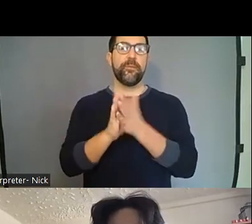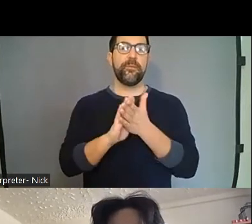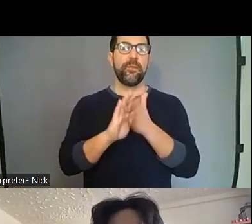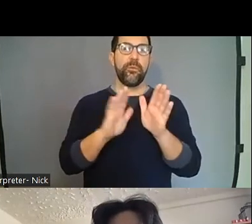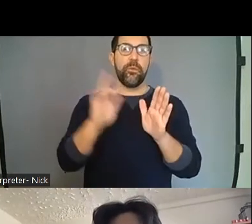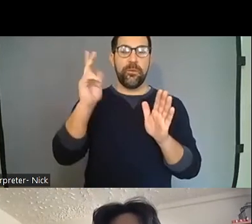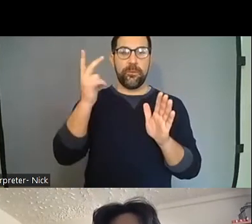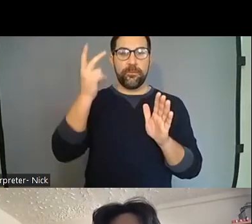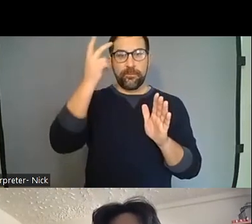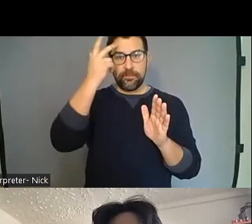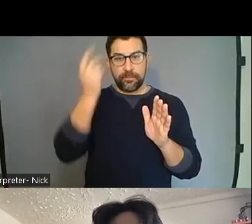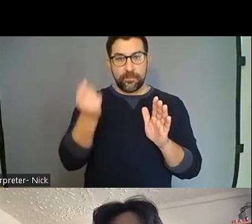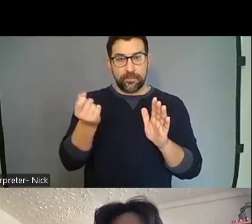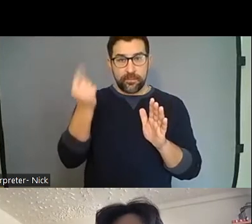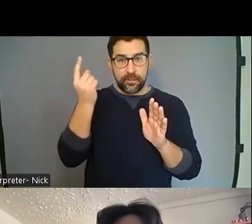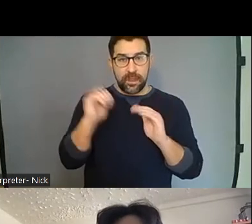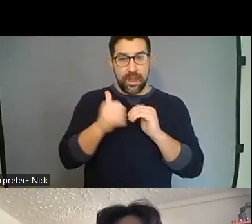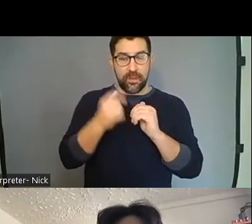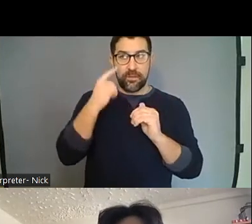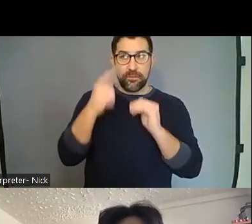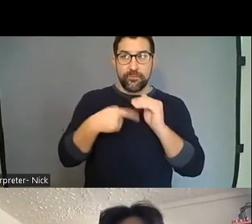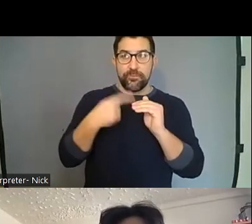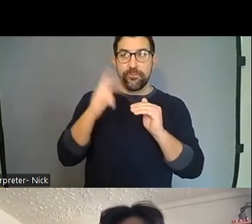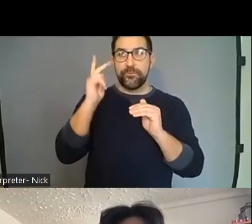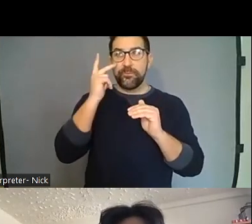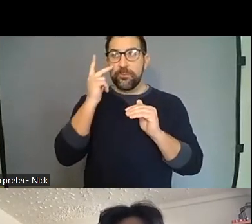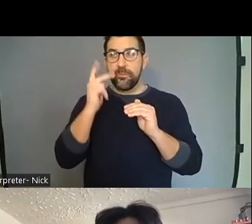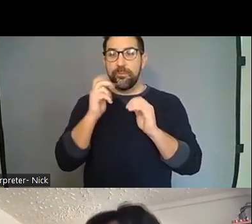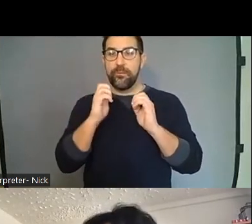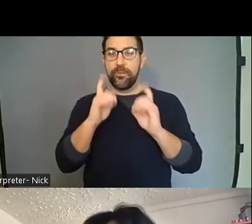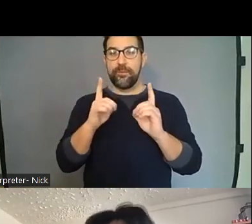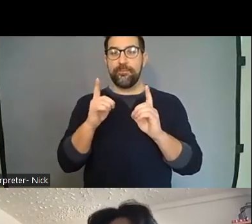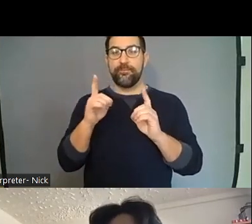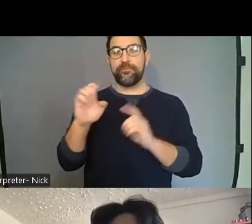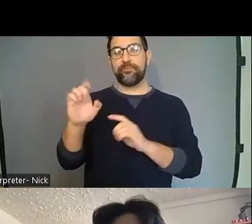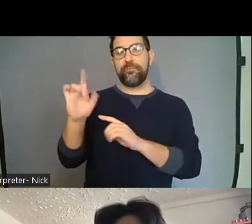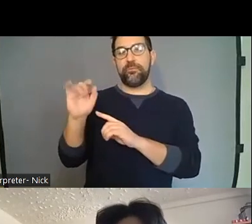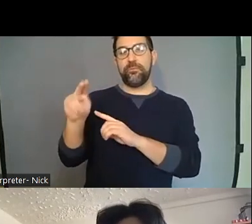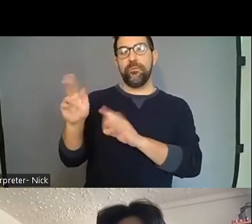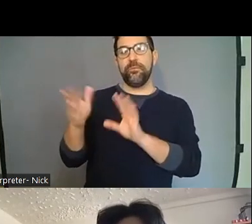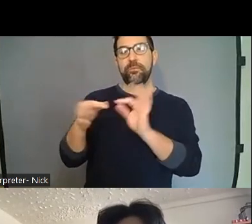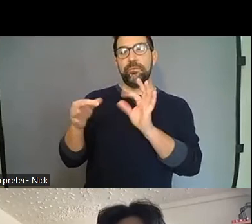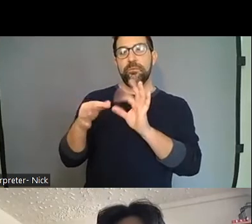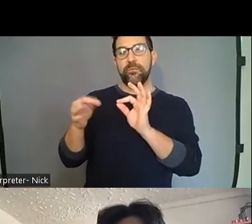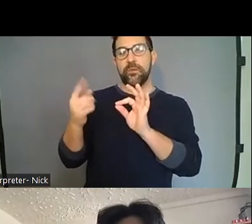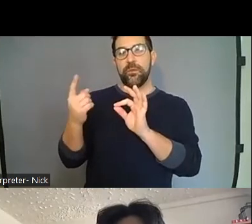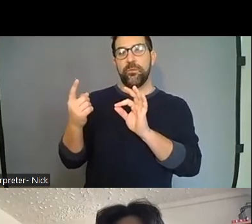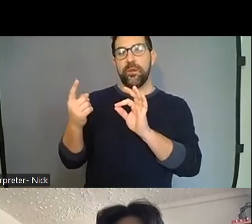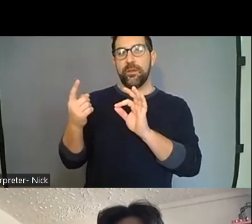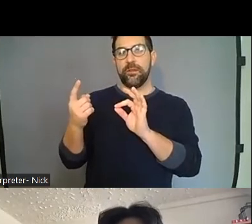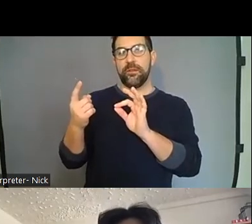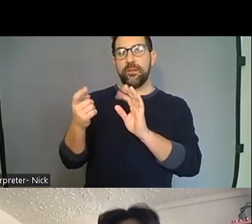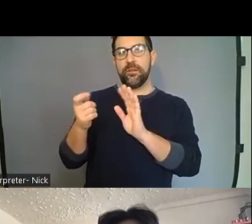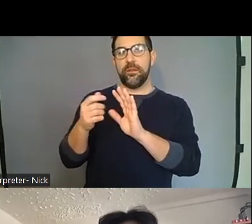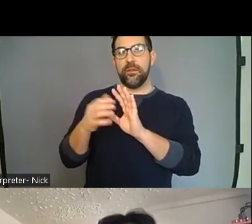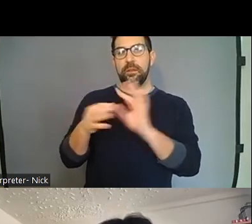understandings, how you think about political education. So Elon mentioned a message that we wrote recently to some